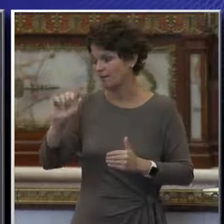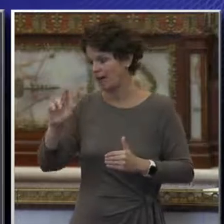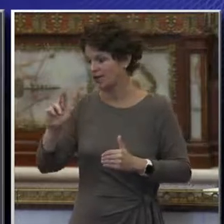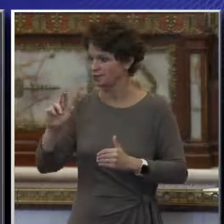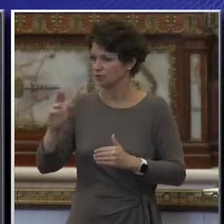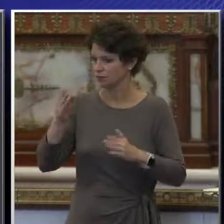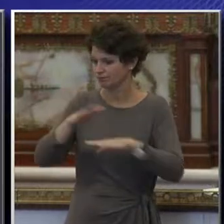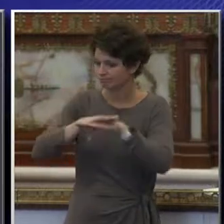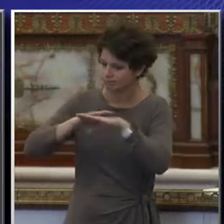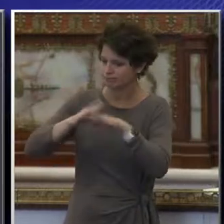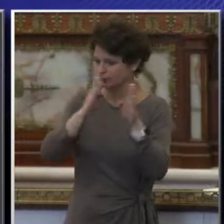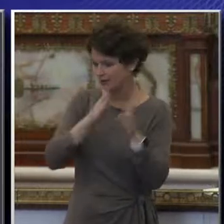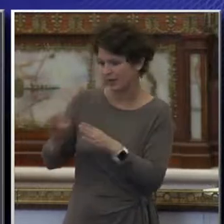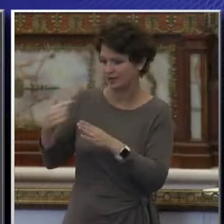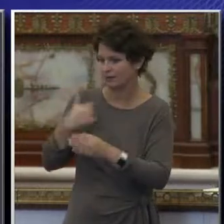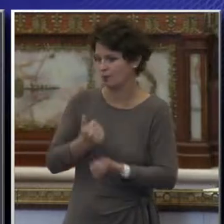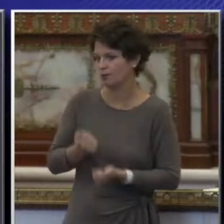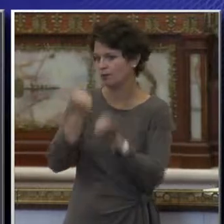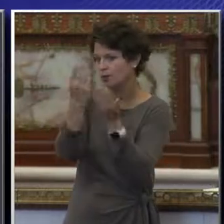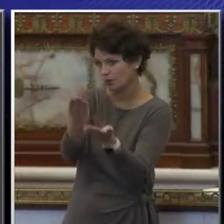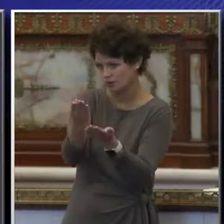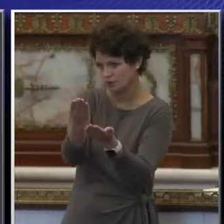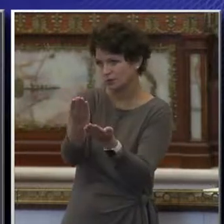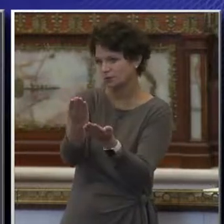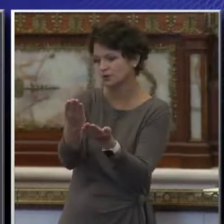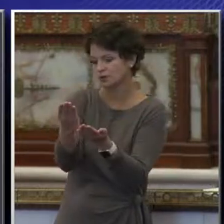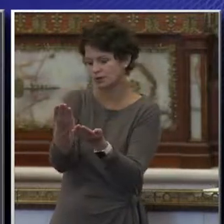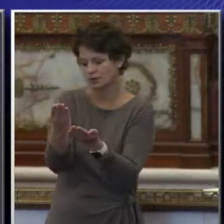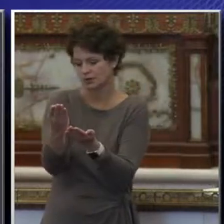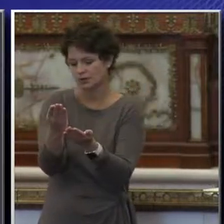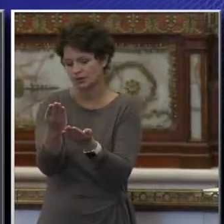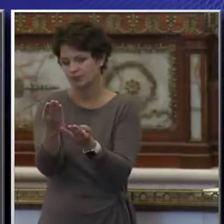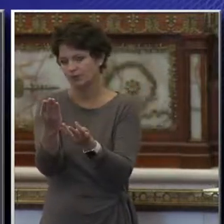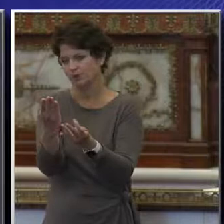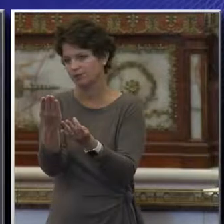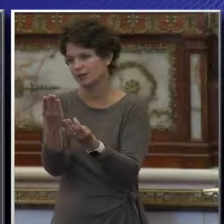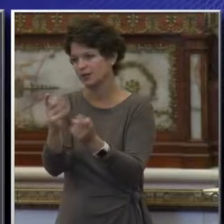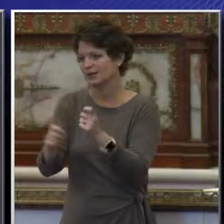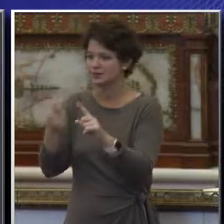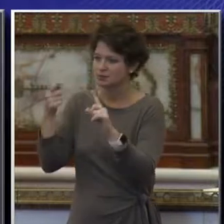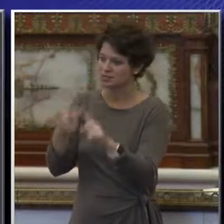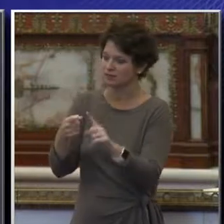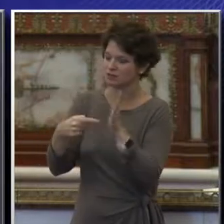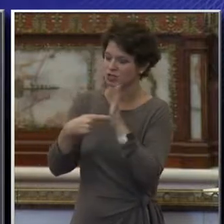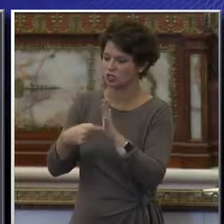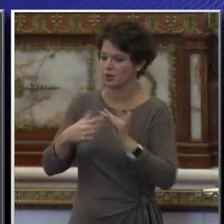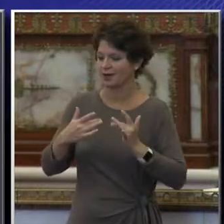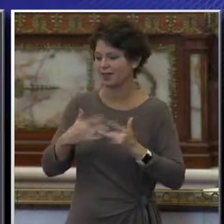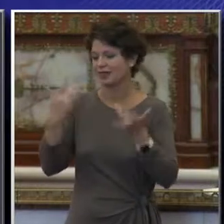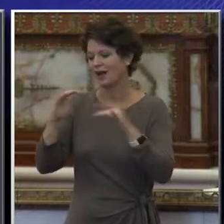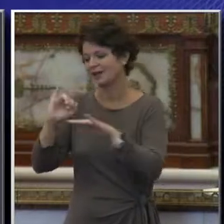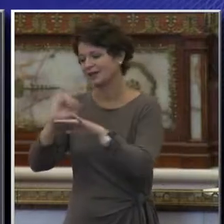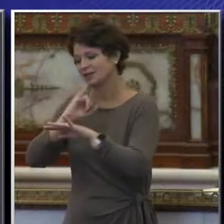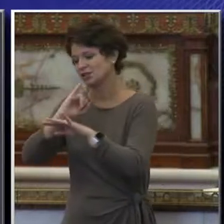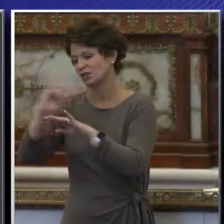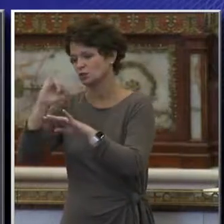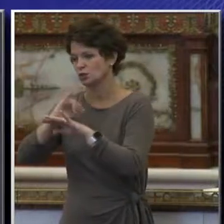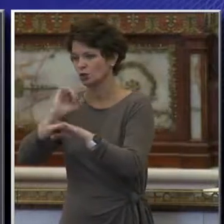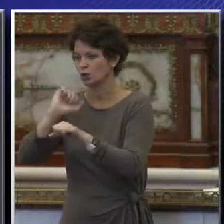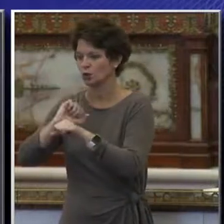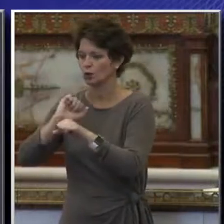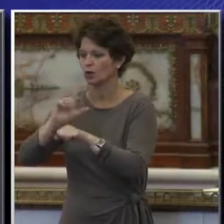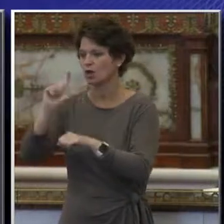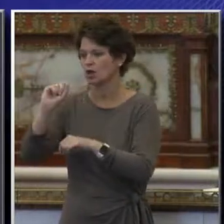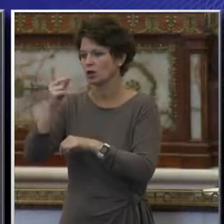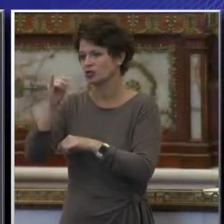that we're currently proposing is, specifically showing light industrial, called